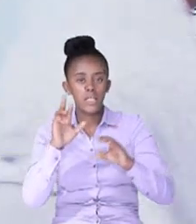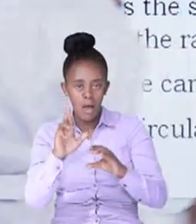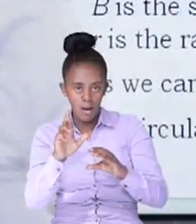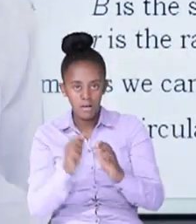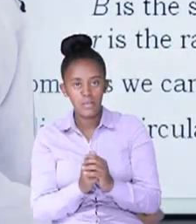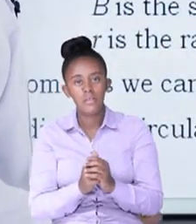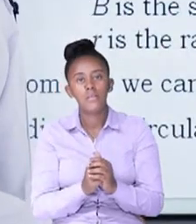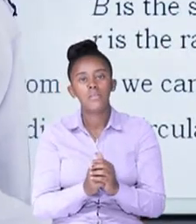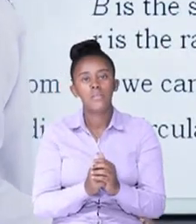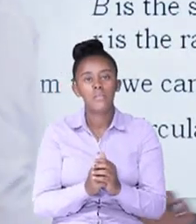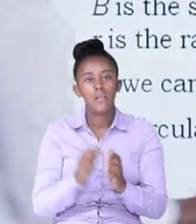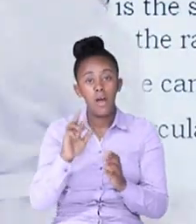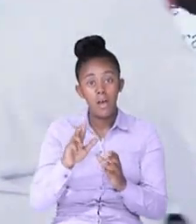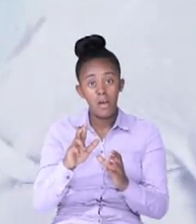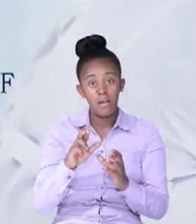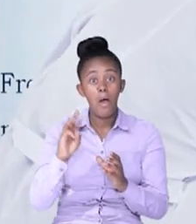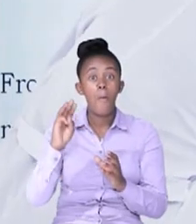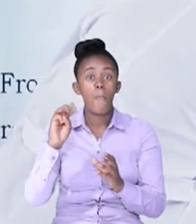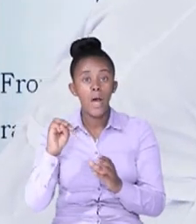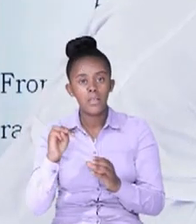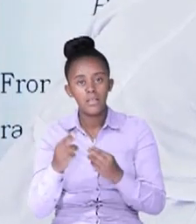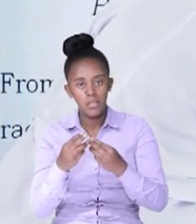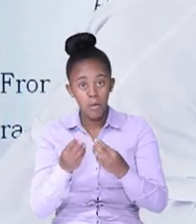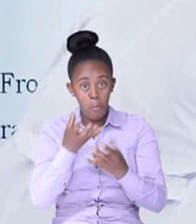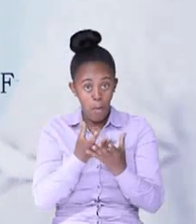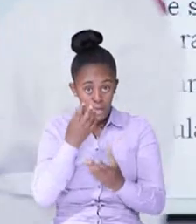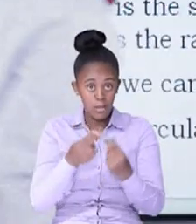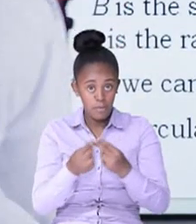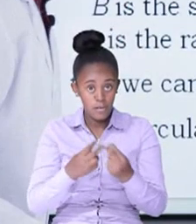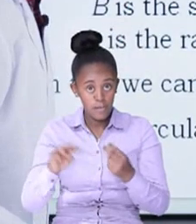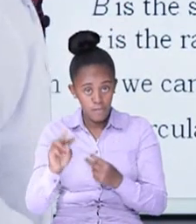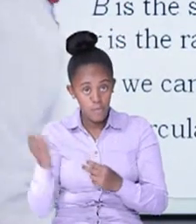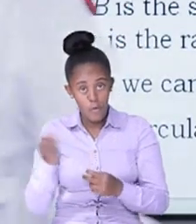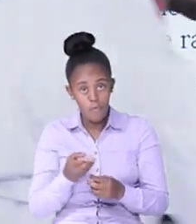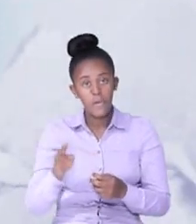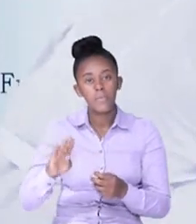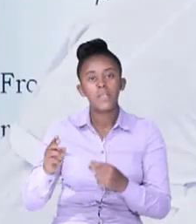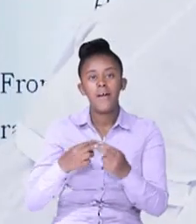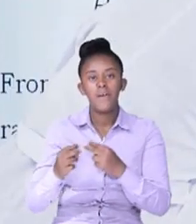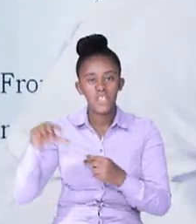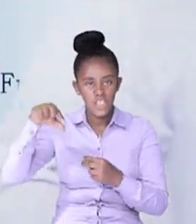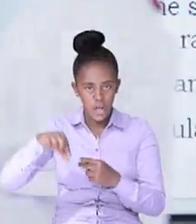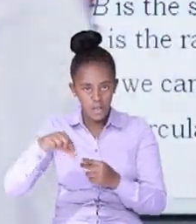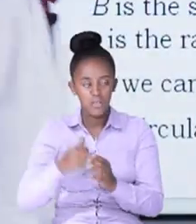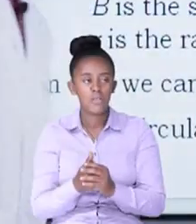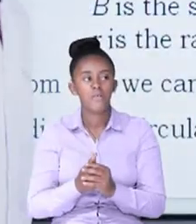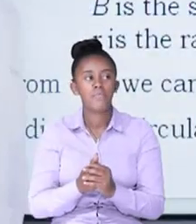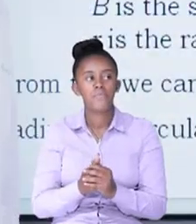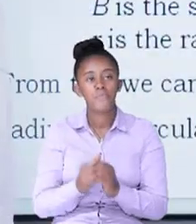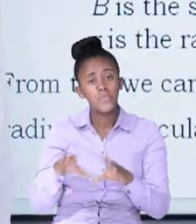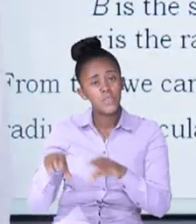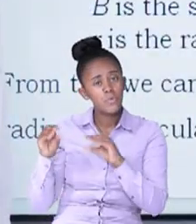expression for the radius r. And r can be given as mass times velocity v over b times the